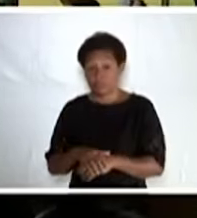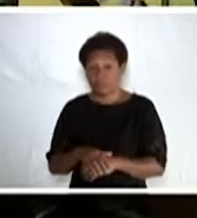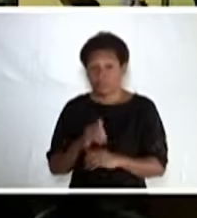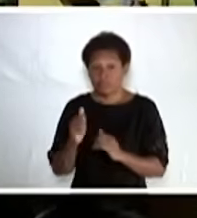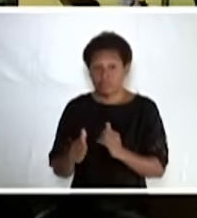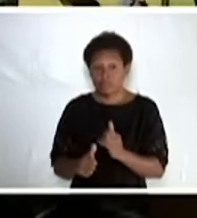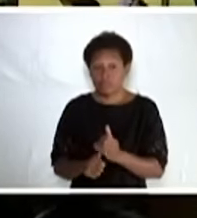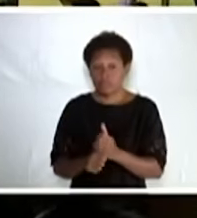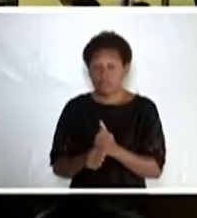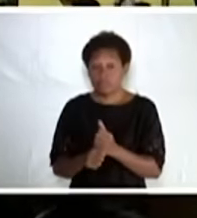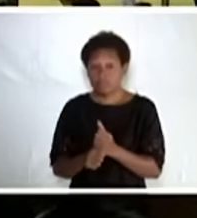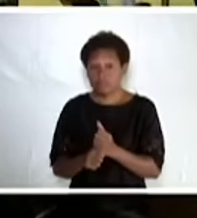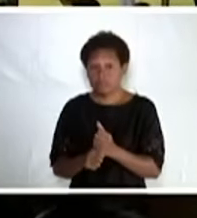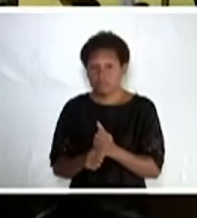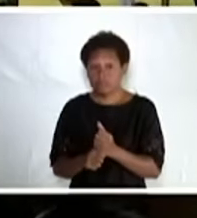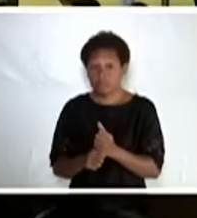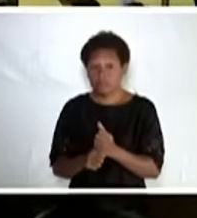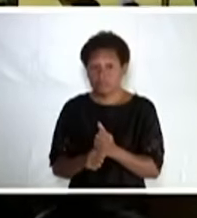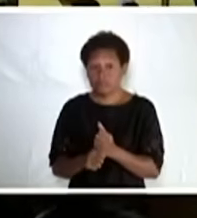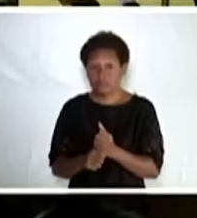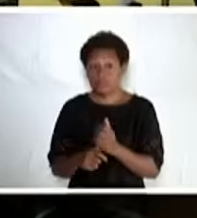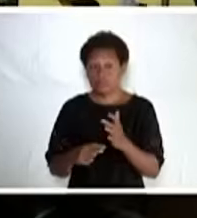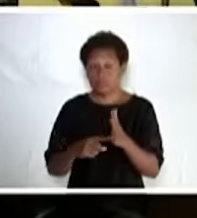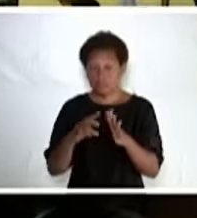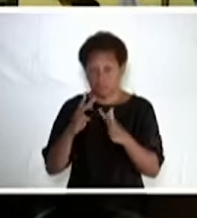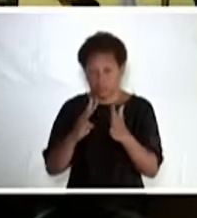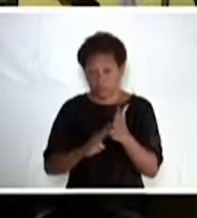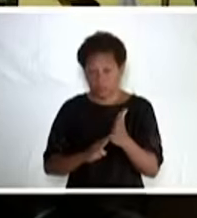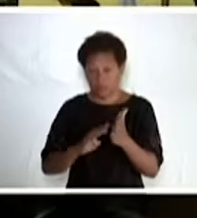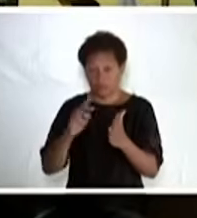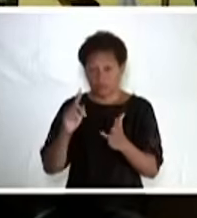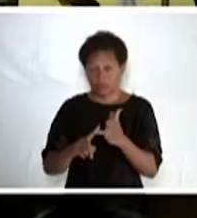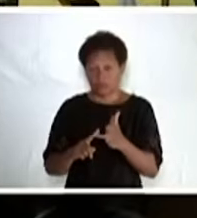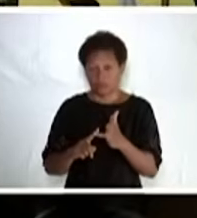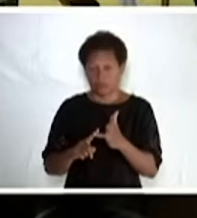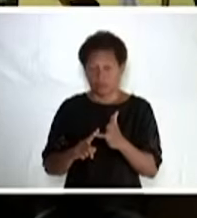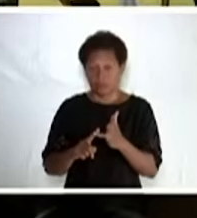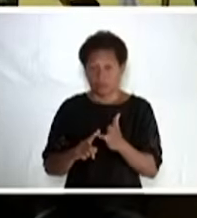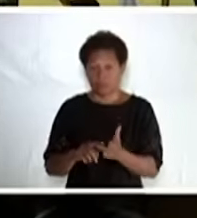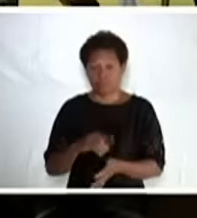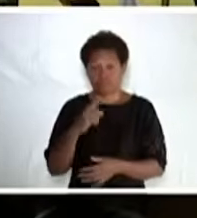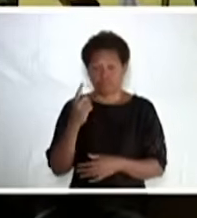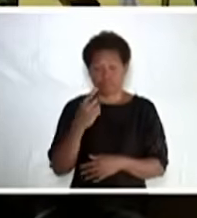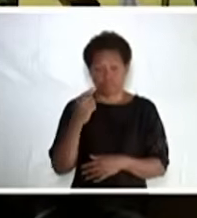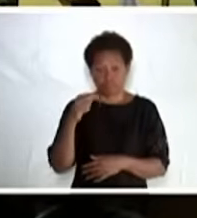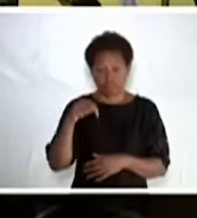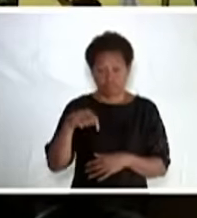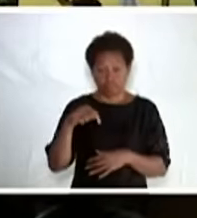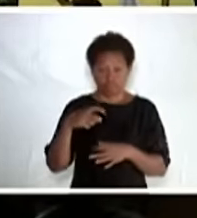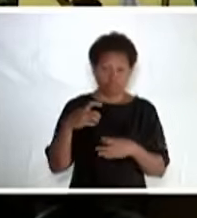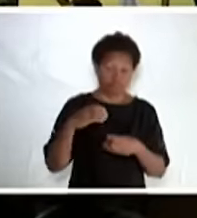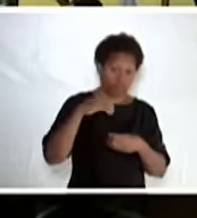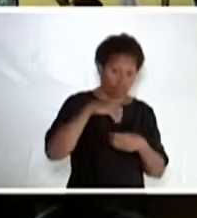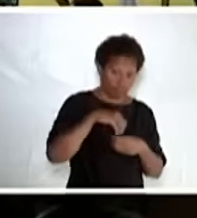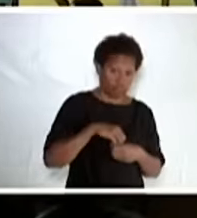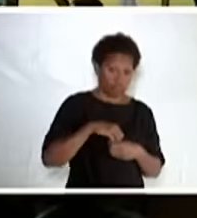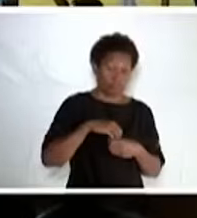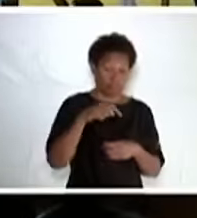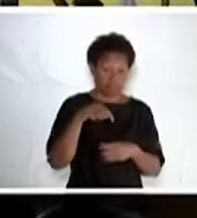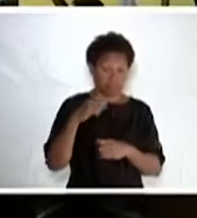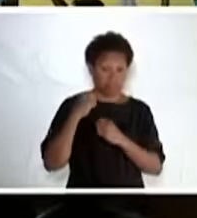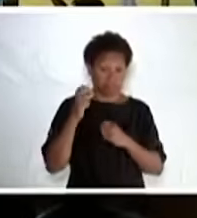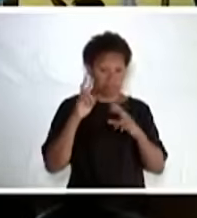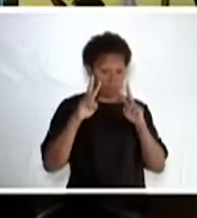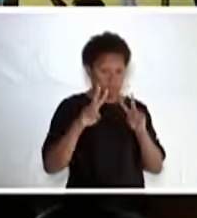na vosa bondua kabakakina his lordship sali sitemo kara maitiko merna saravir na leni mate